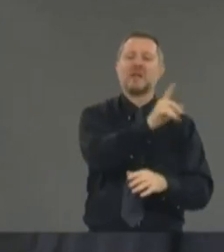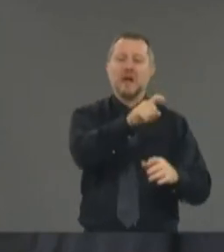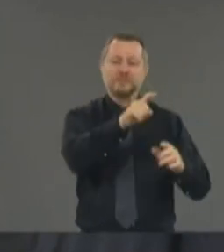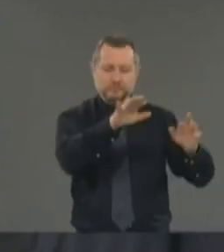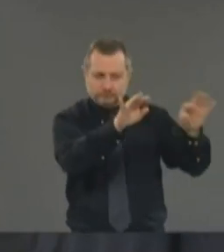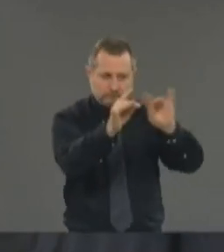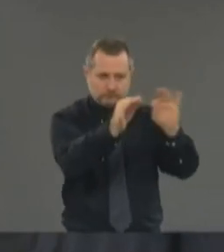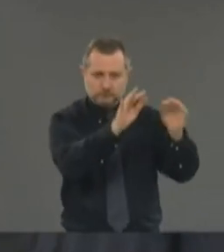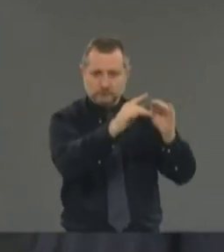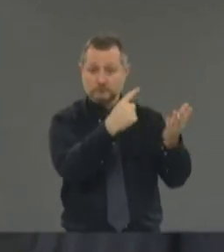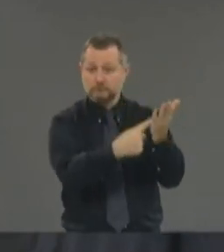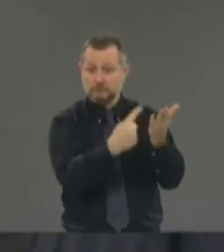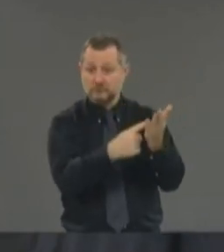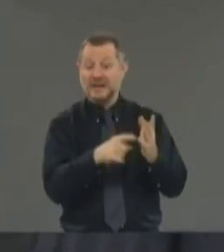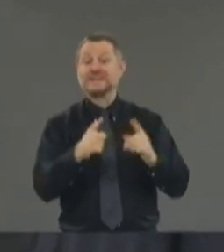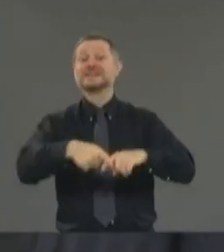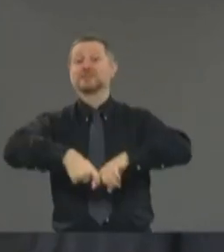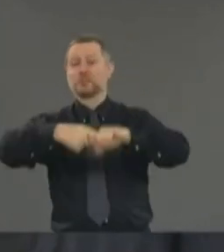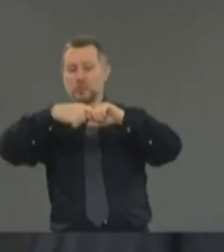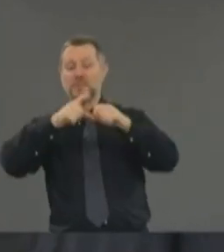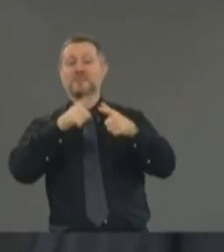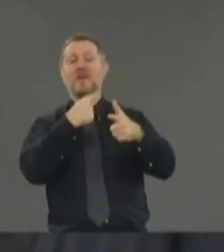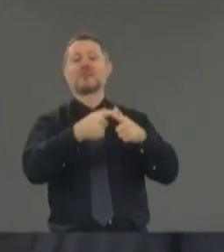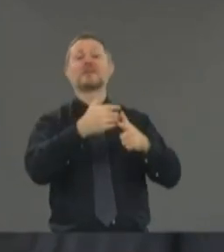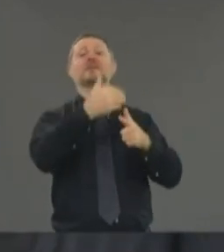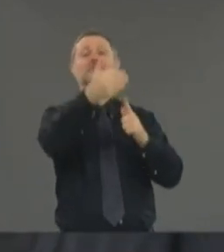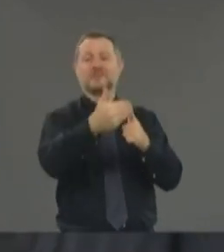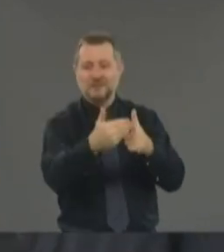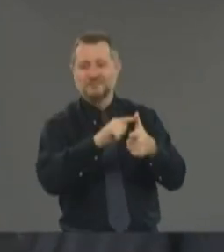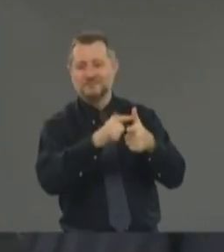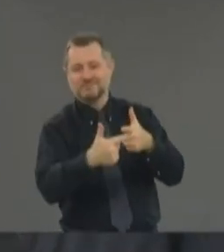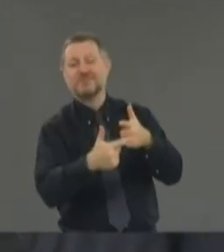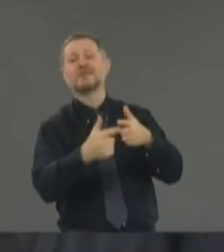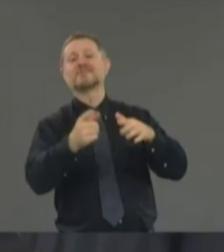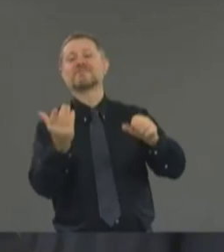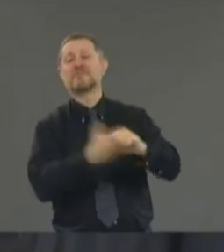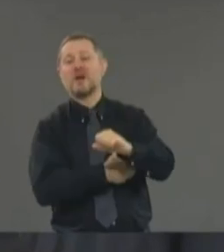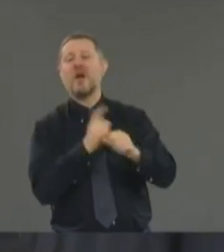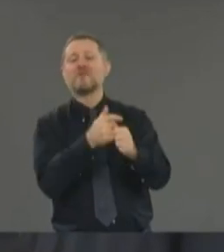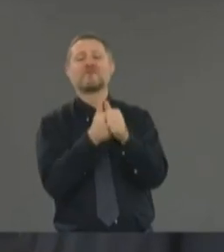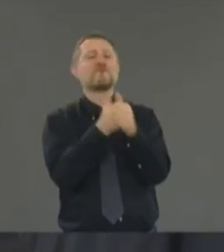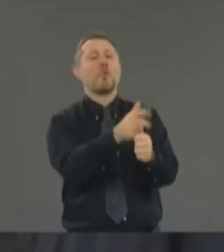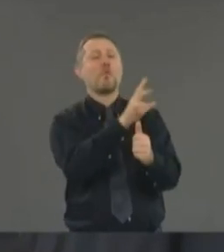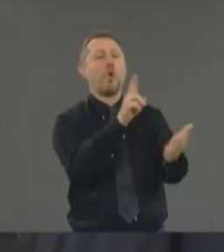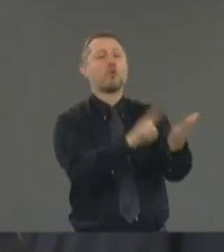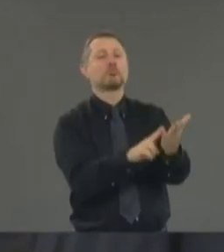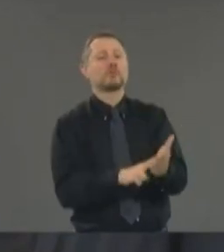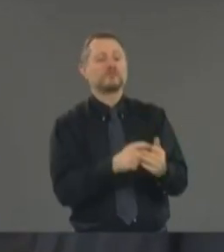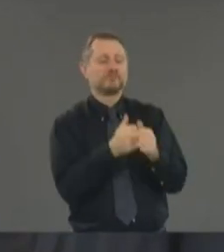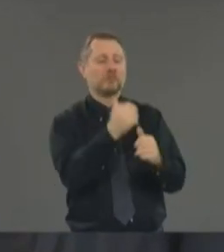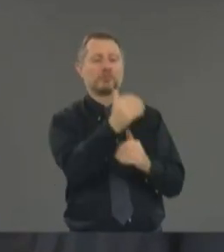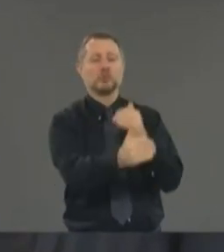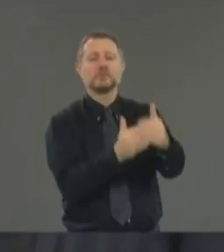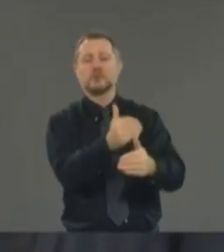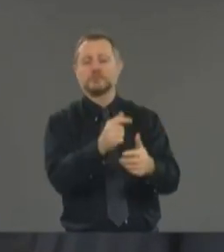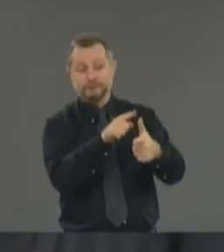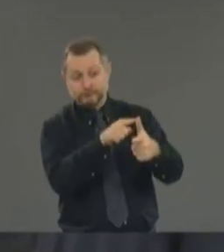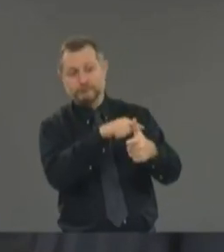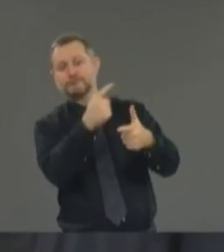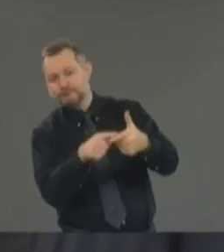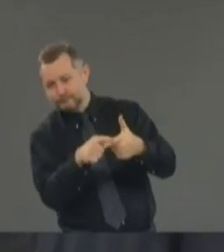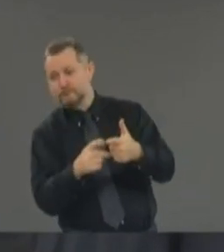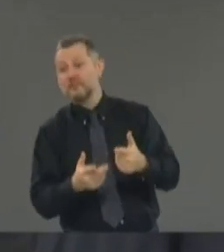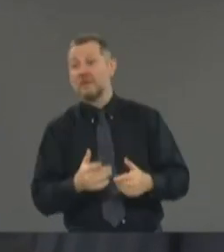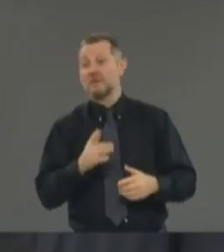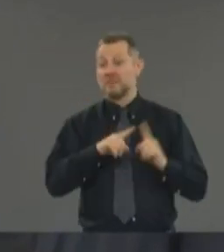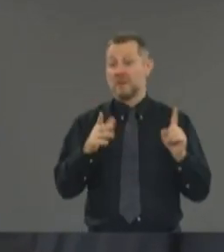from suspension to firing by that contract and the process? But I would say I